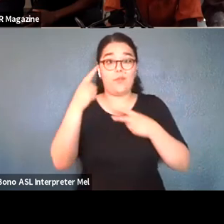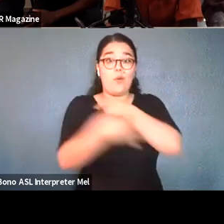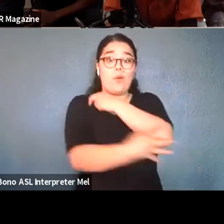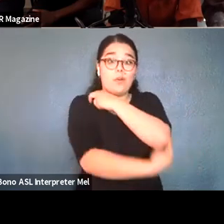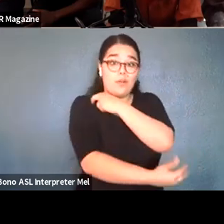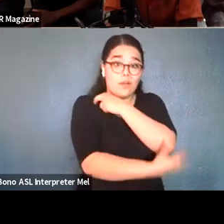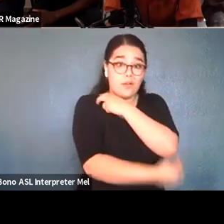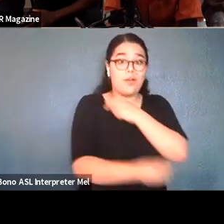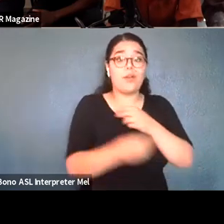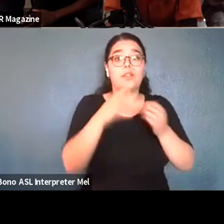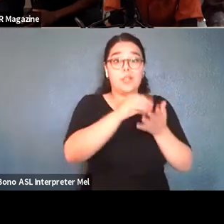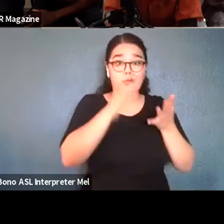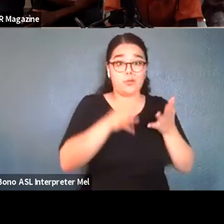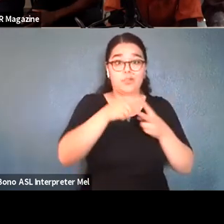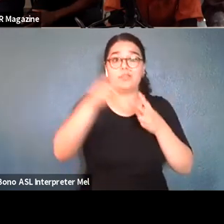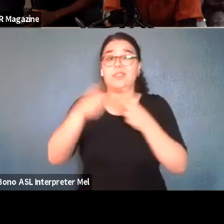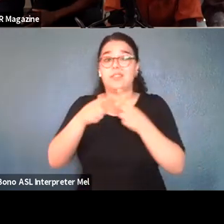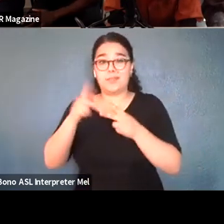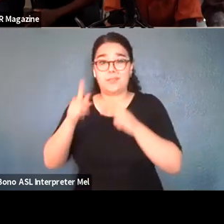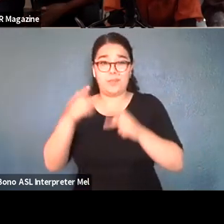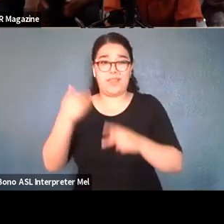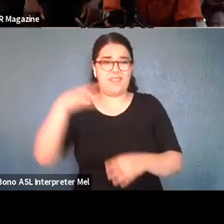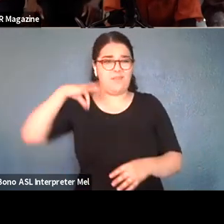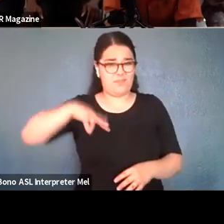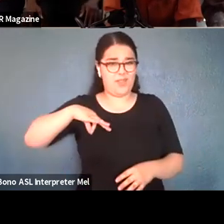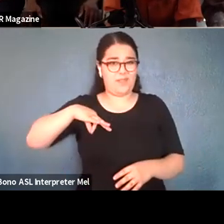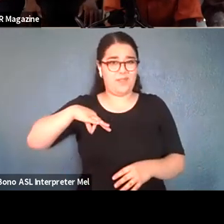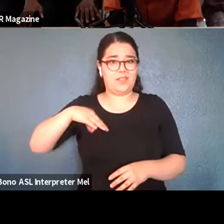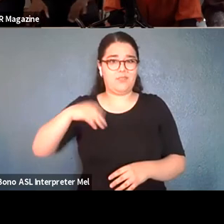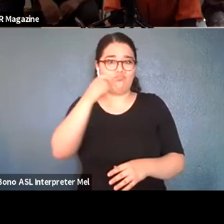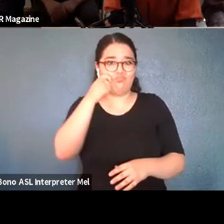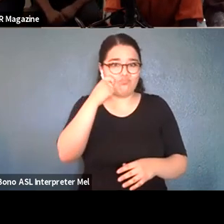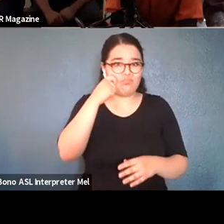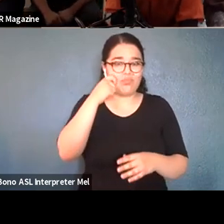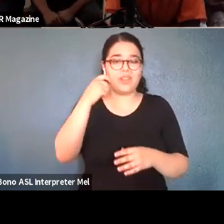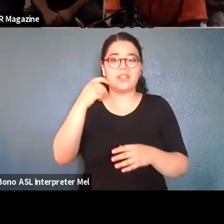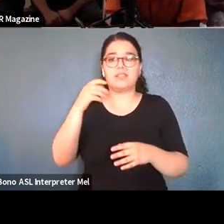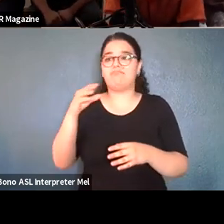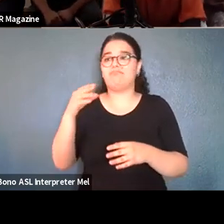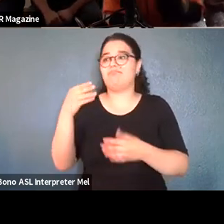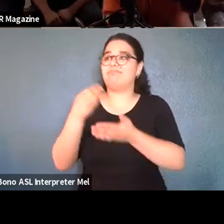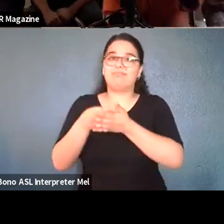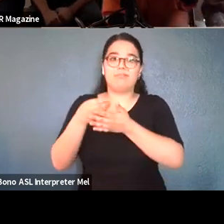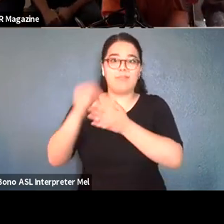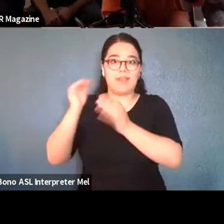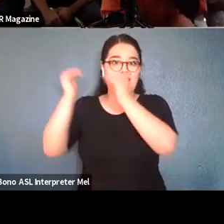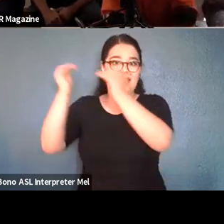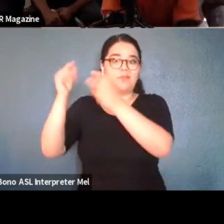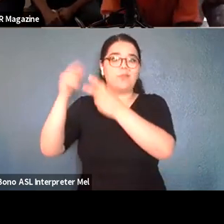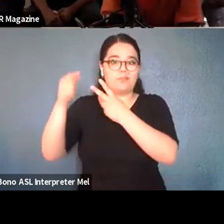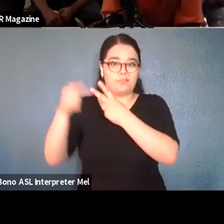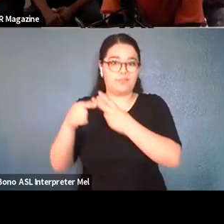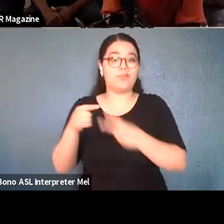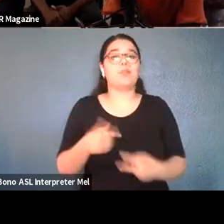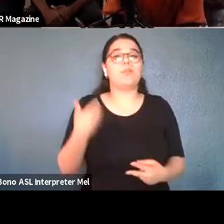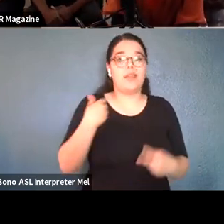and education privilege. So everybody is encouraged to participate. Ashe. And you can find out more about any